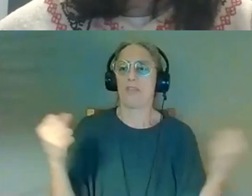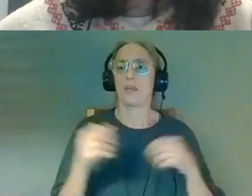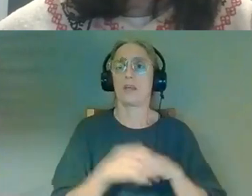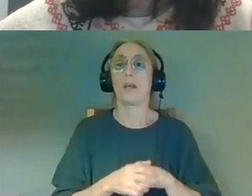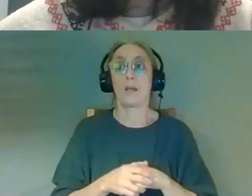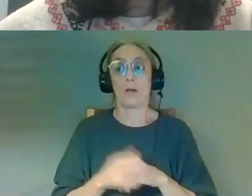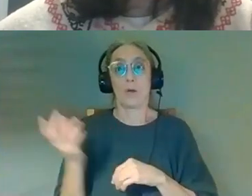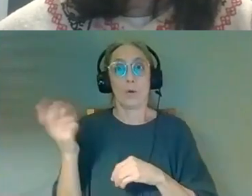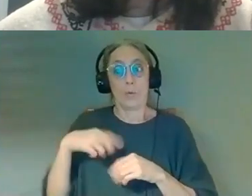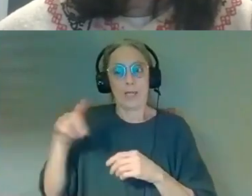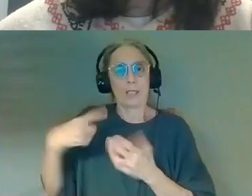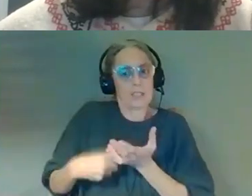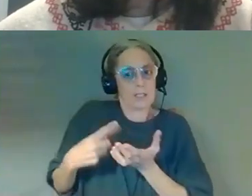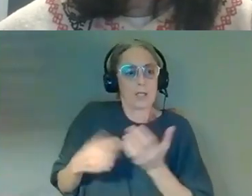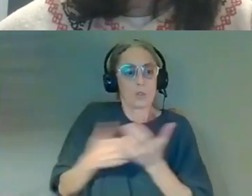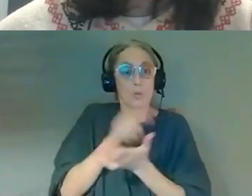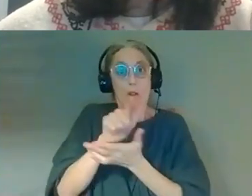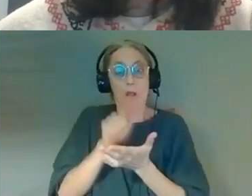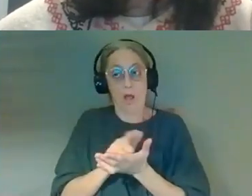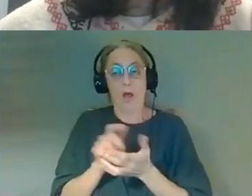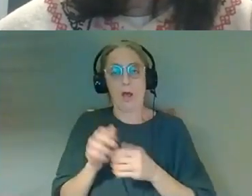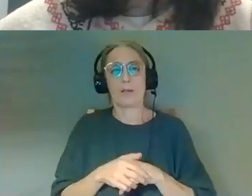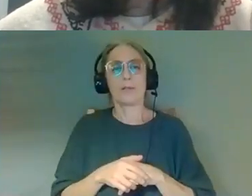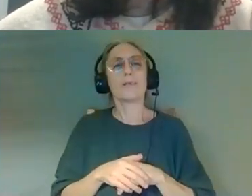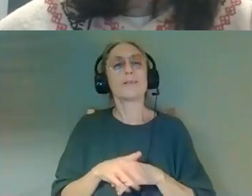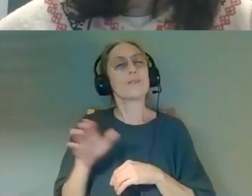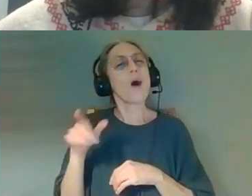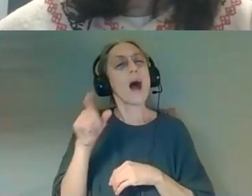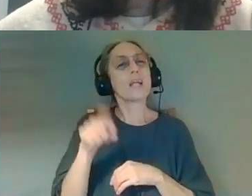to introduce you to some of the people that are involved